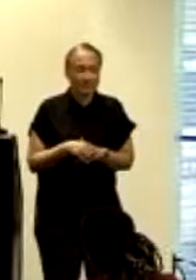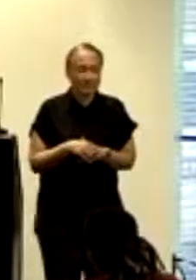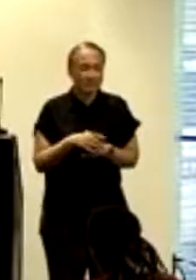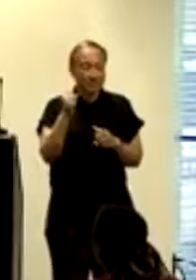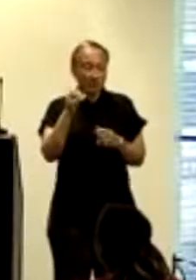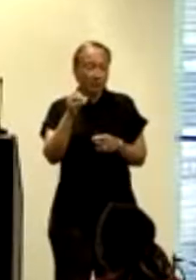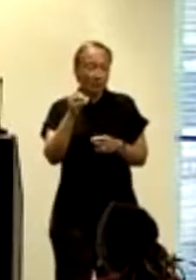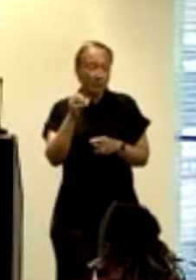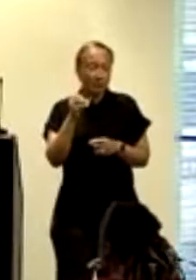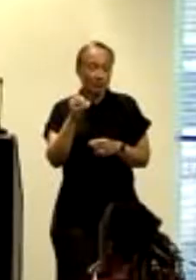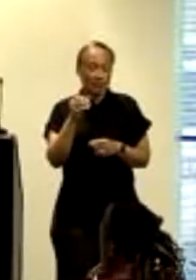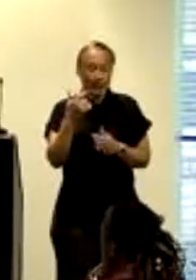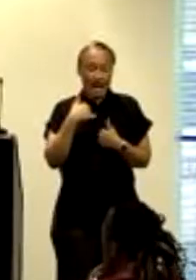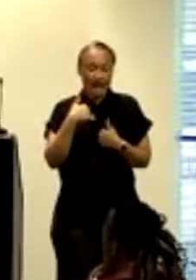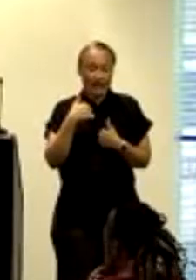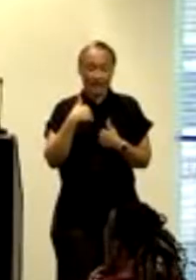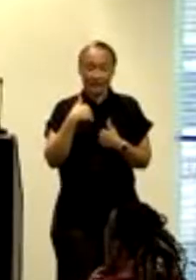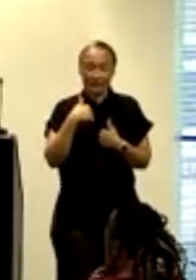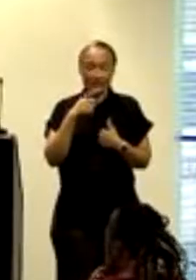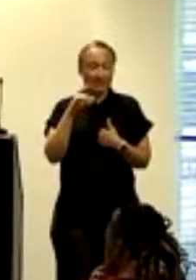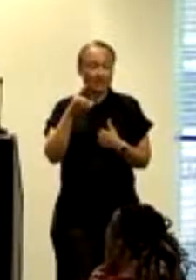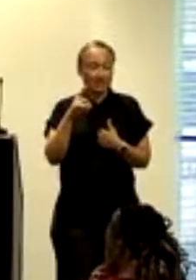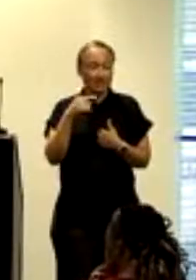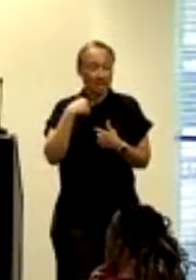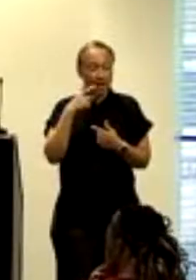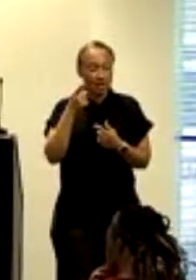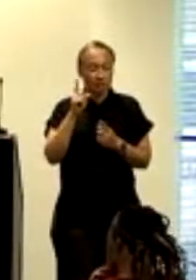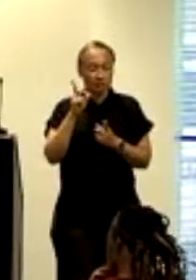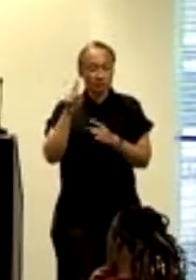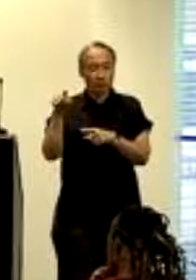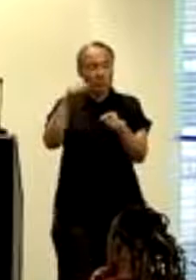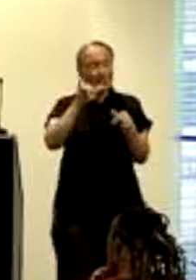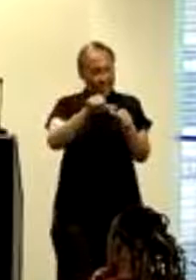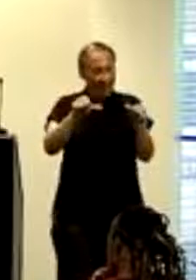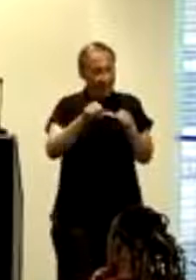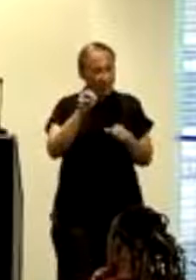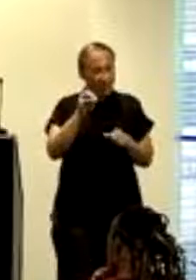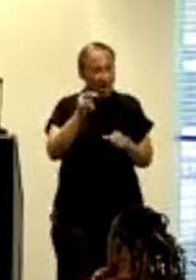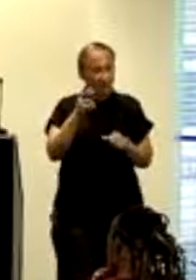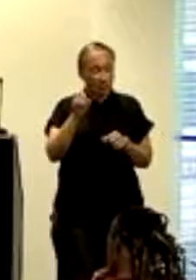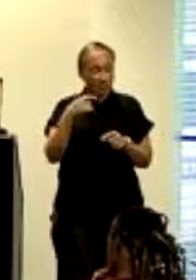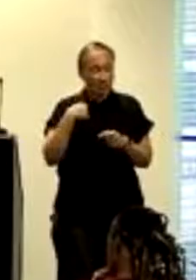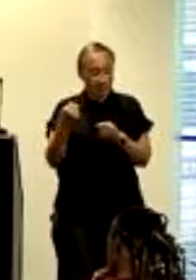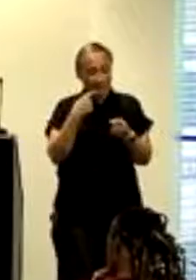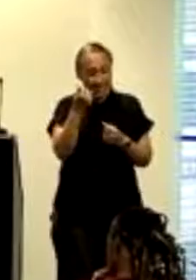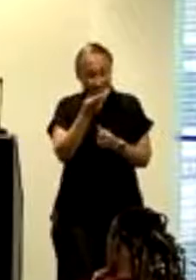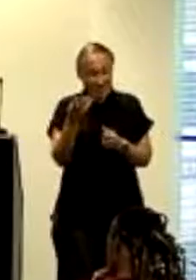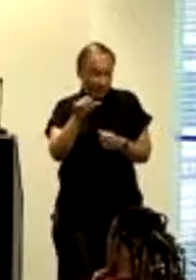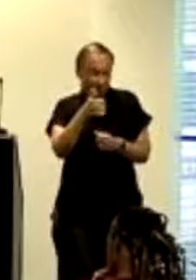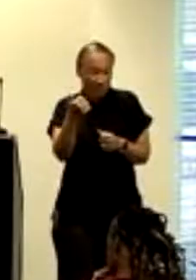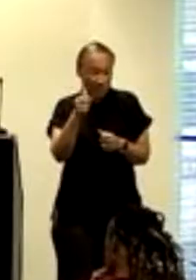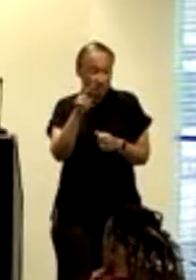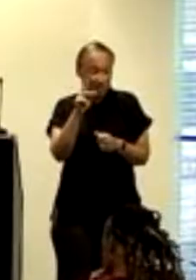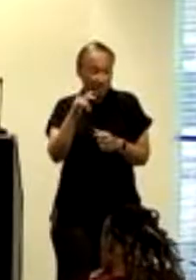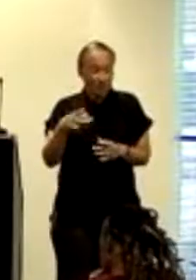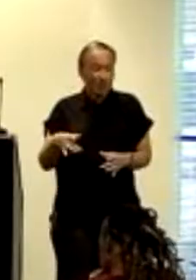And so I went around the Montrose area. There are several other